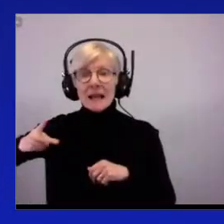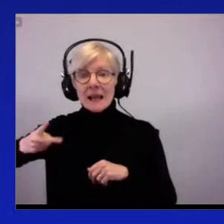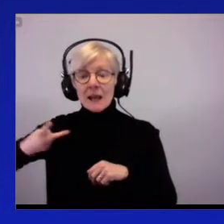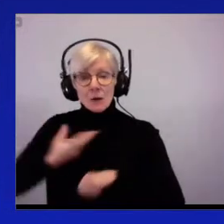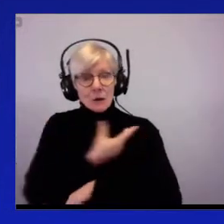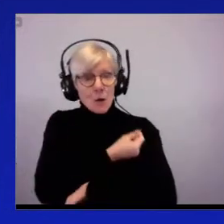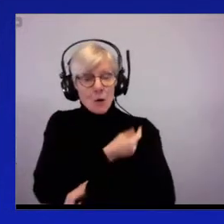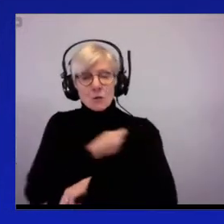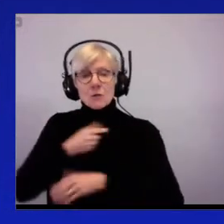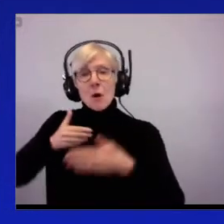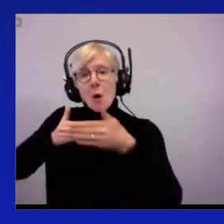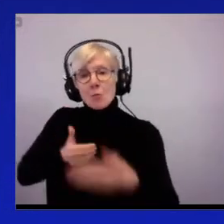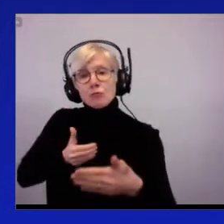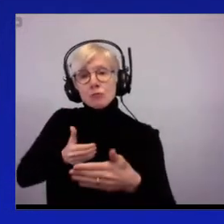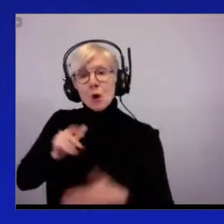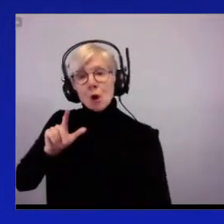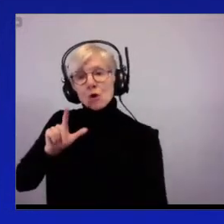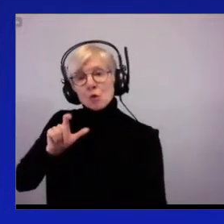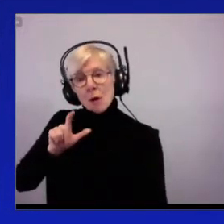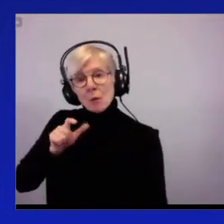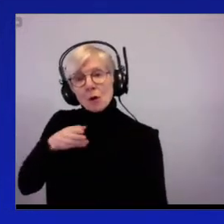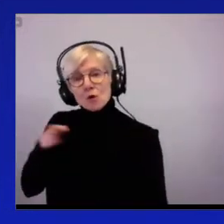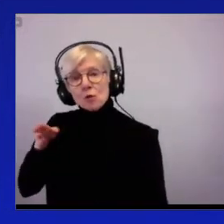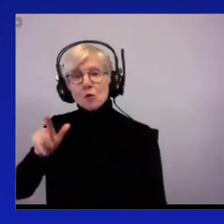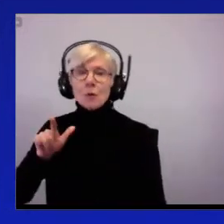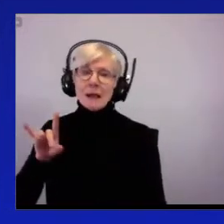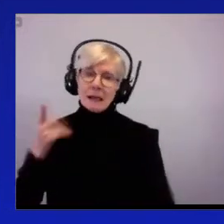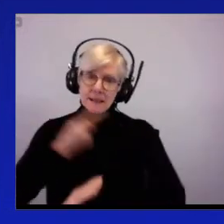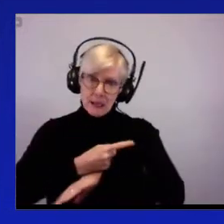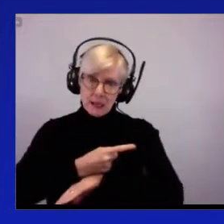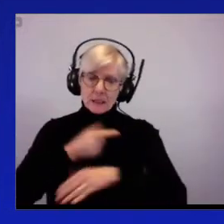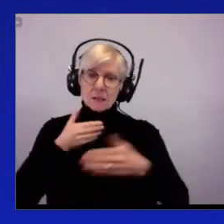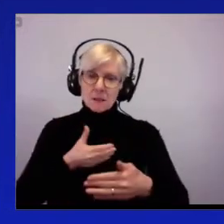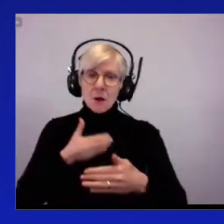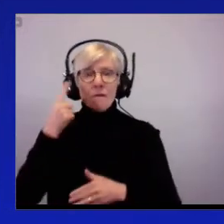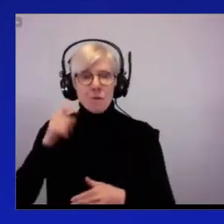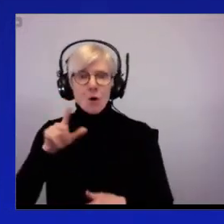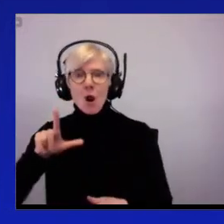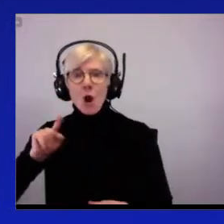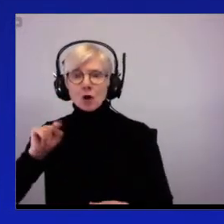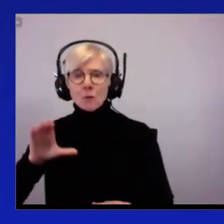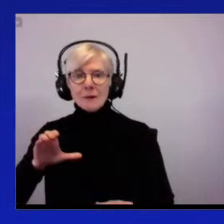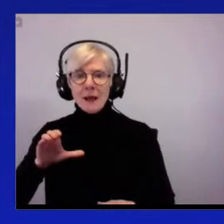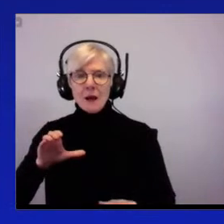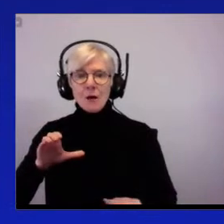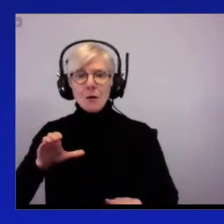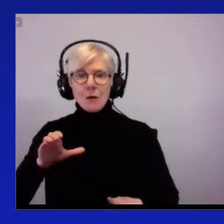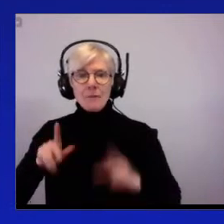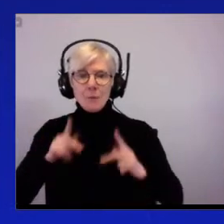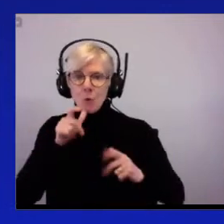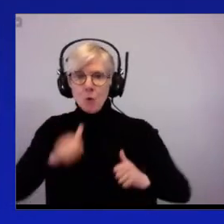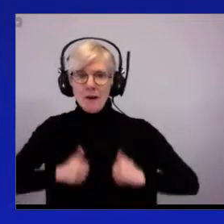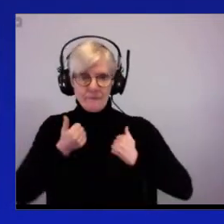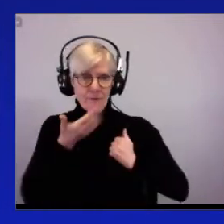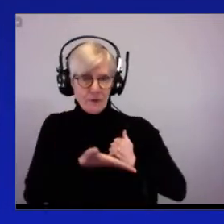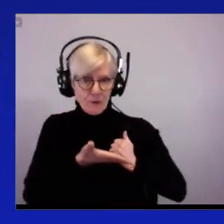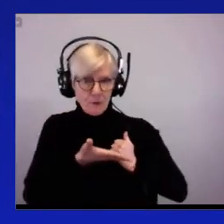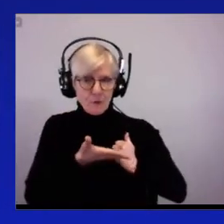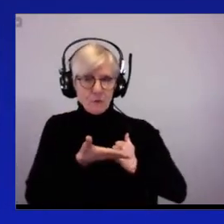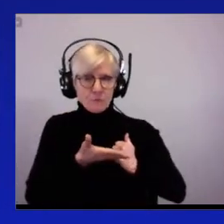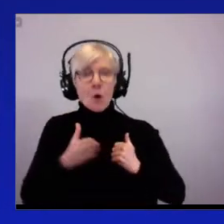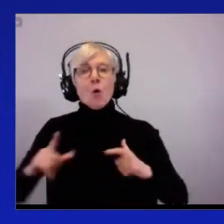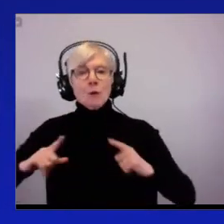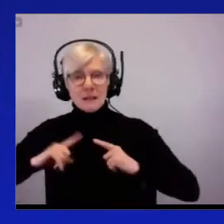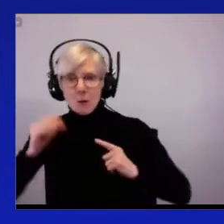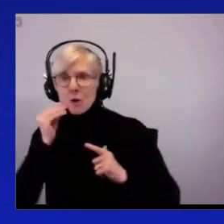given within 21 to 28 days for the residents in long-term care homes and retirement homes,